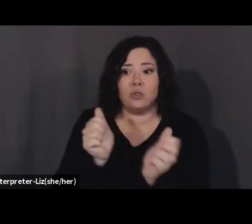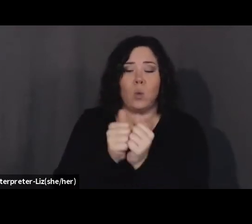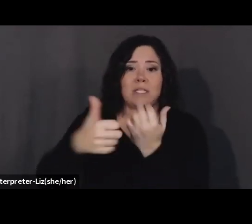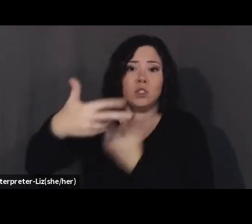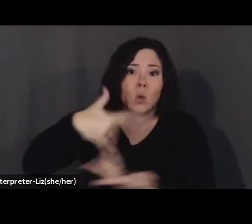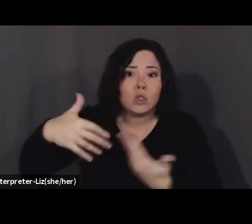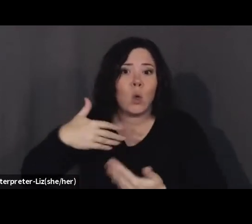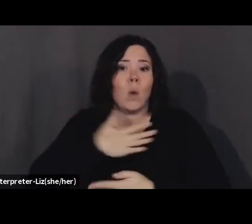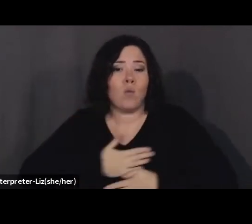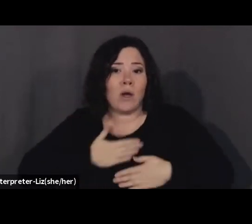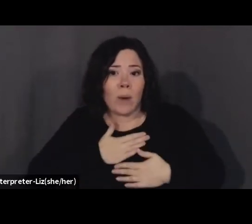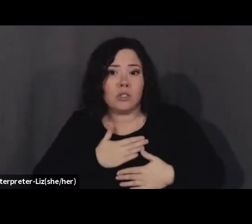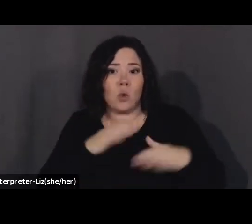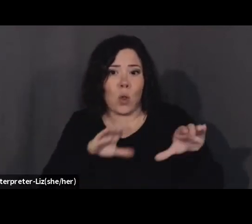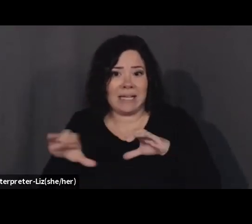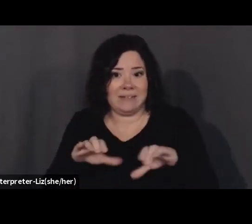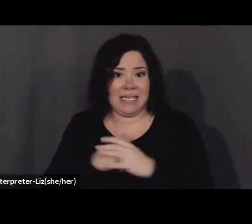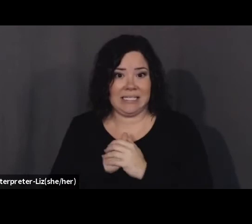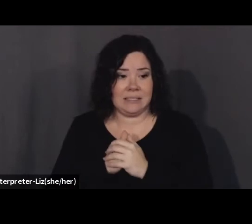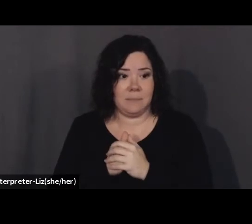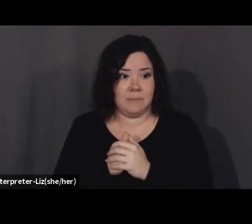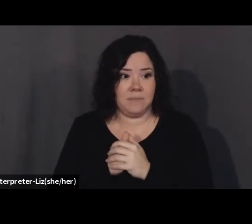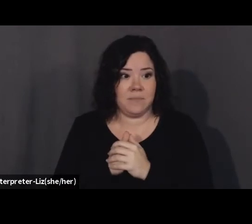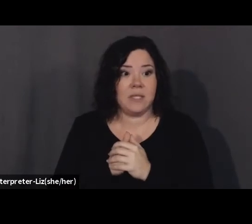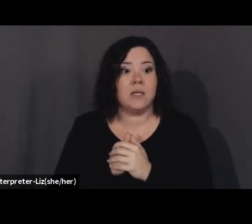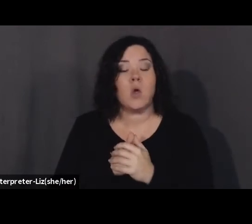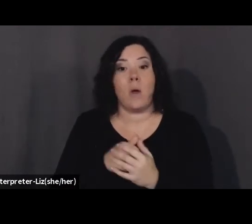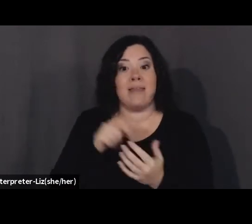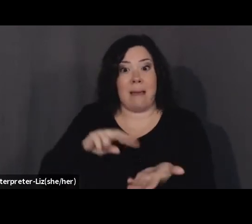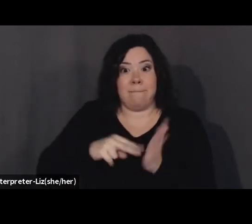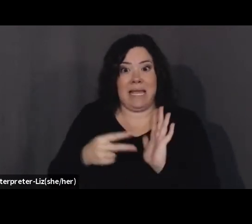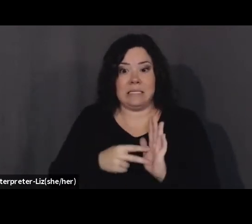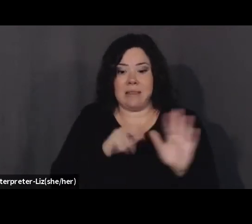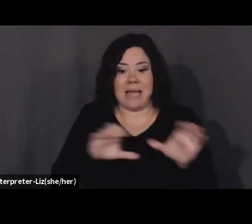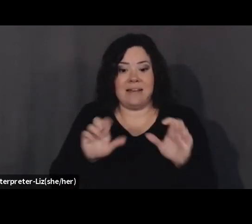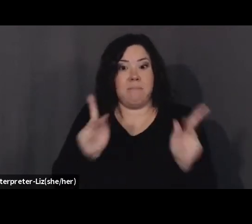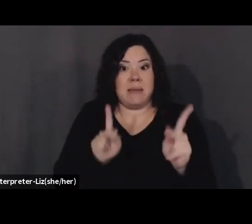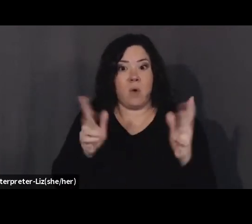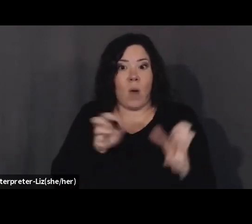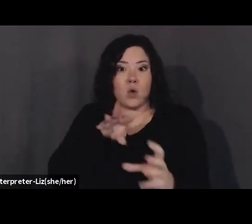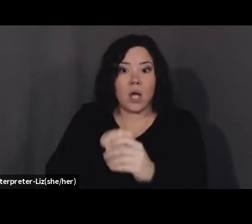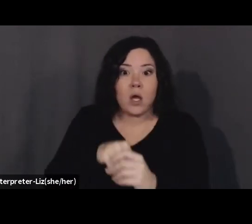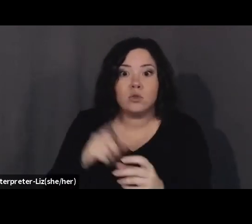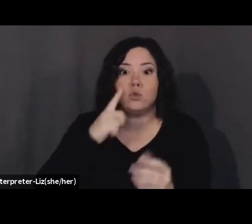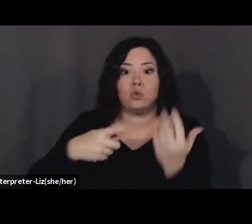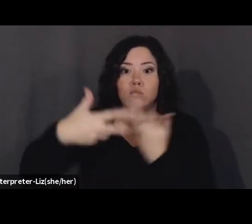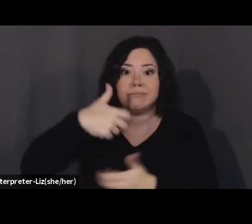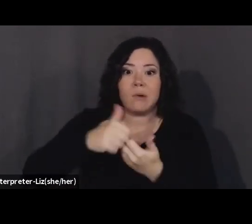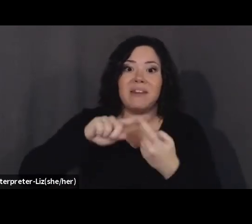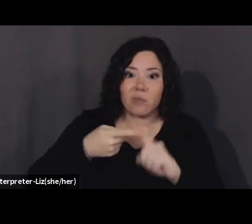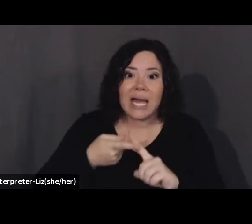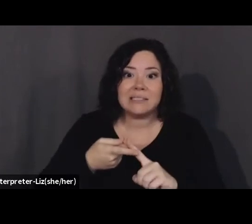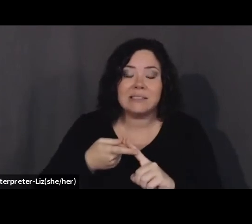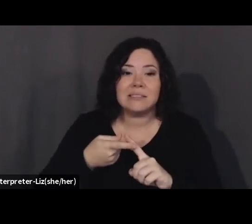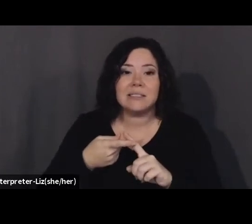activities. So these are the activities that folks choose to go out and do to engage with friends. We often call